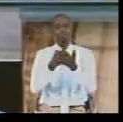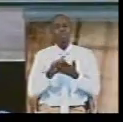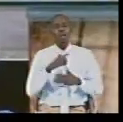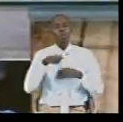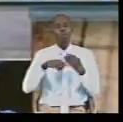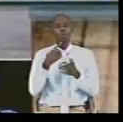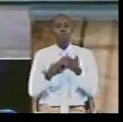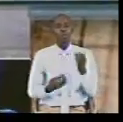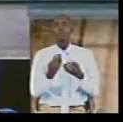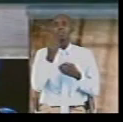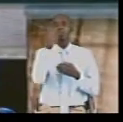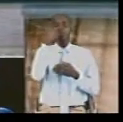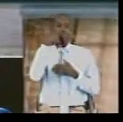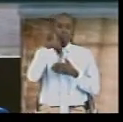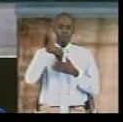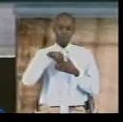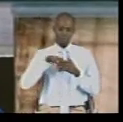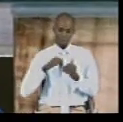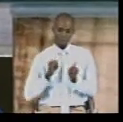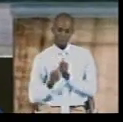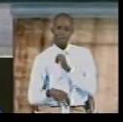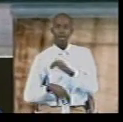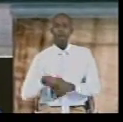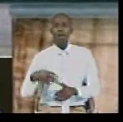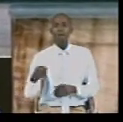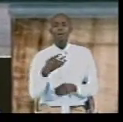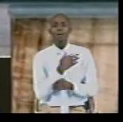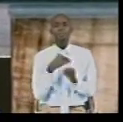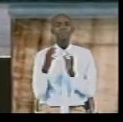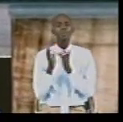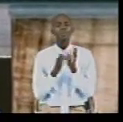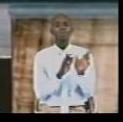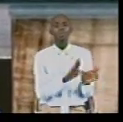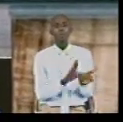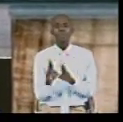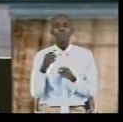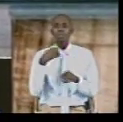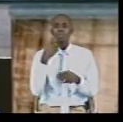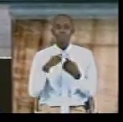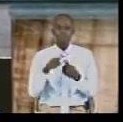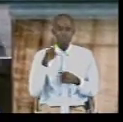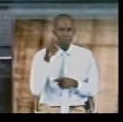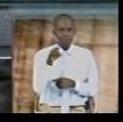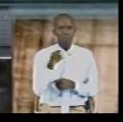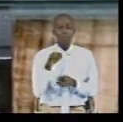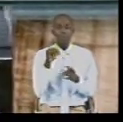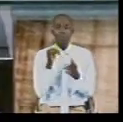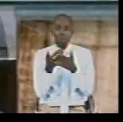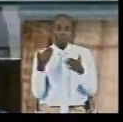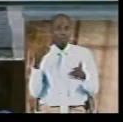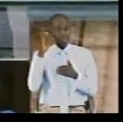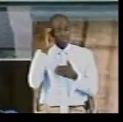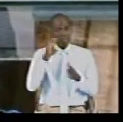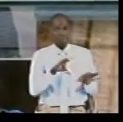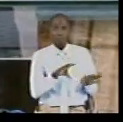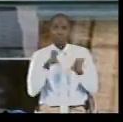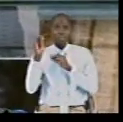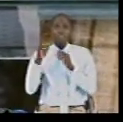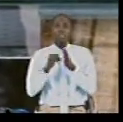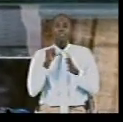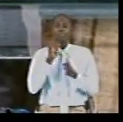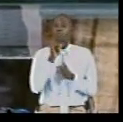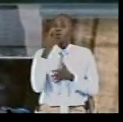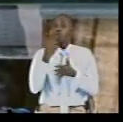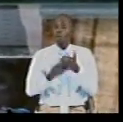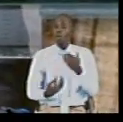it out. And Jesus had told them before he left, he said, it is not what enters